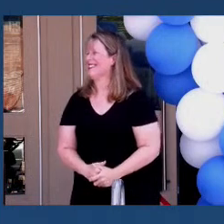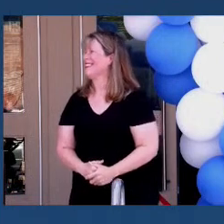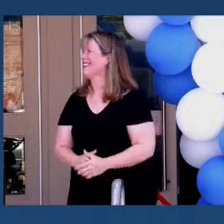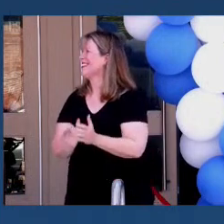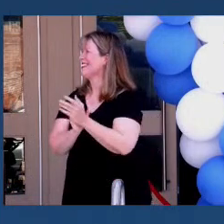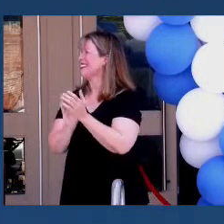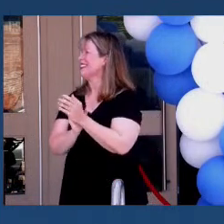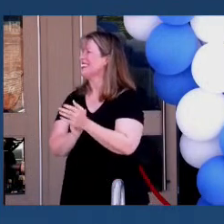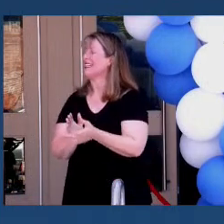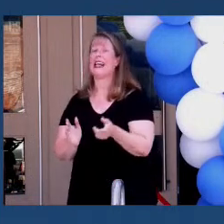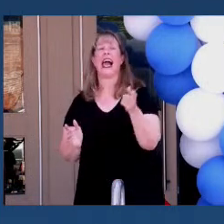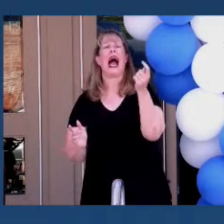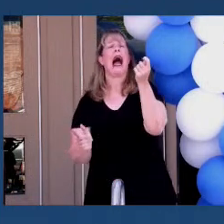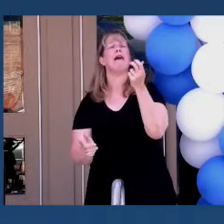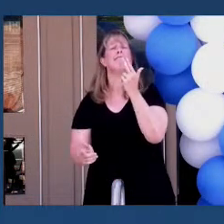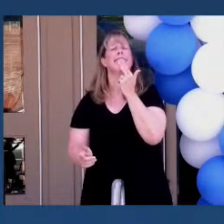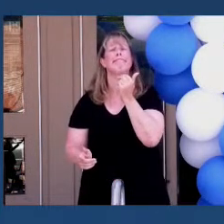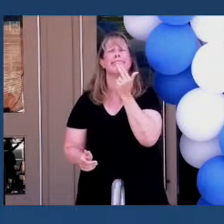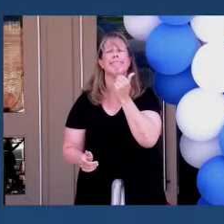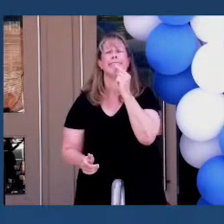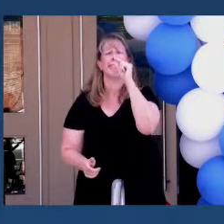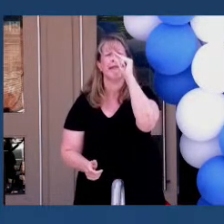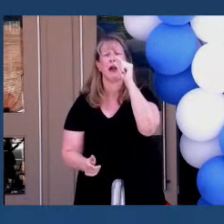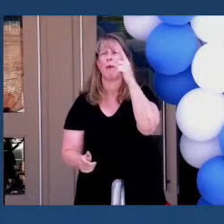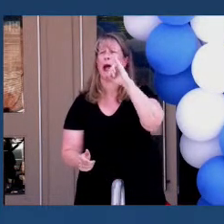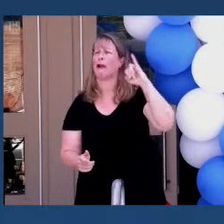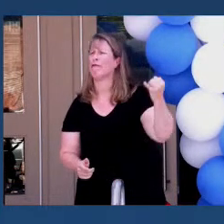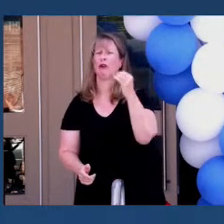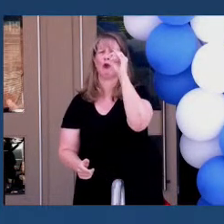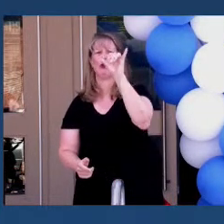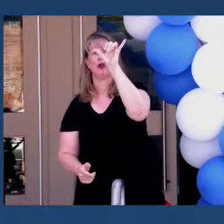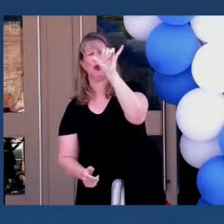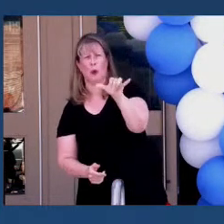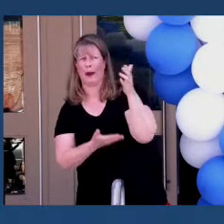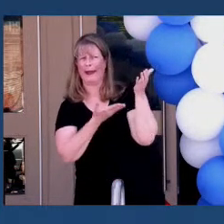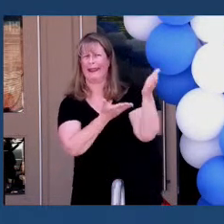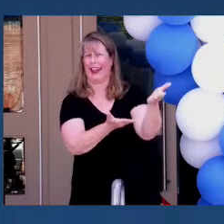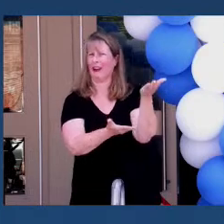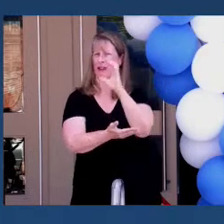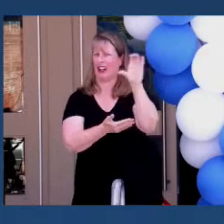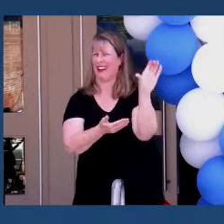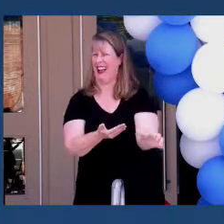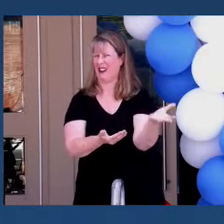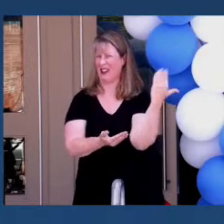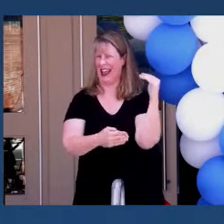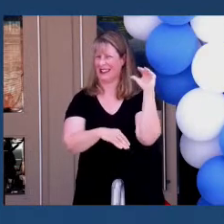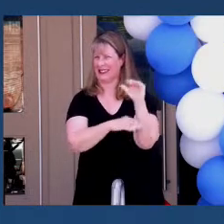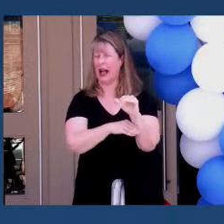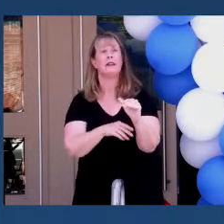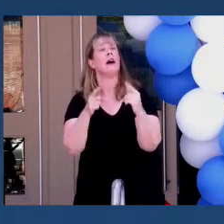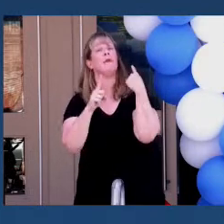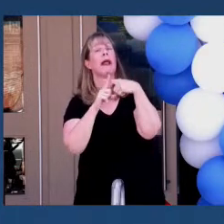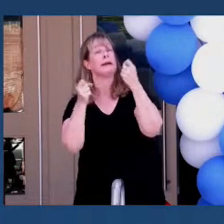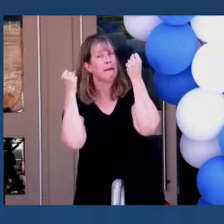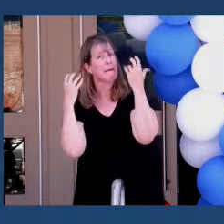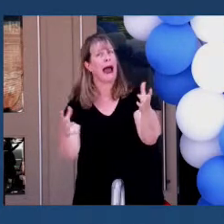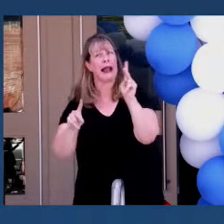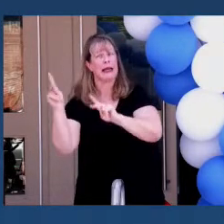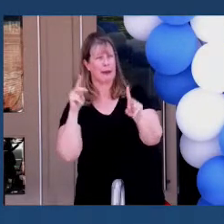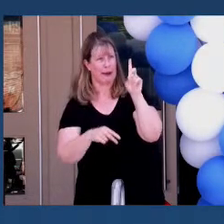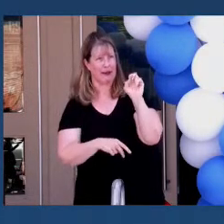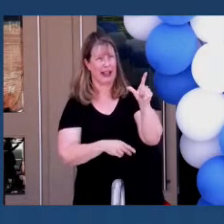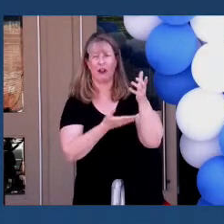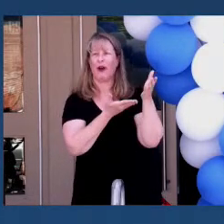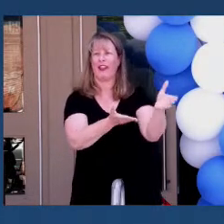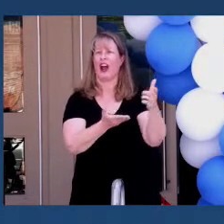There was a little bit of joy in Chicago last night, and a decent number of Delawareans. And I